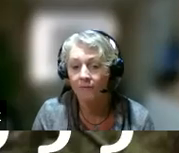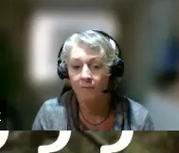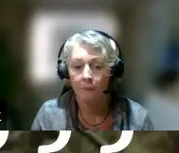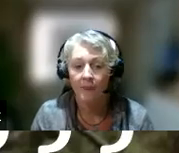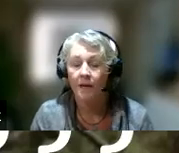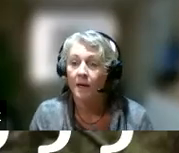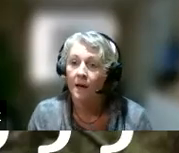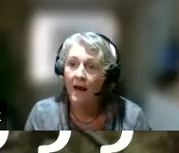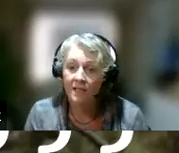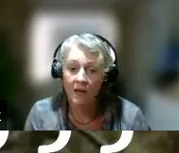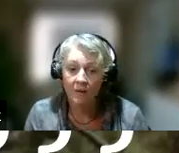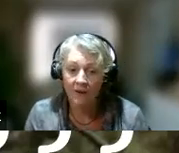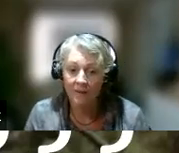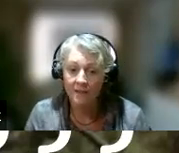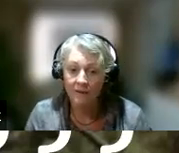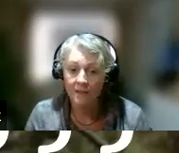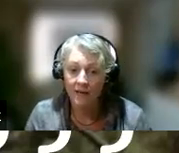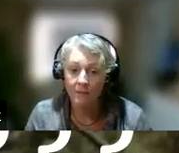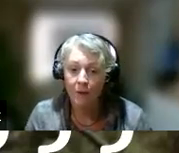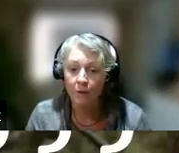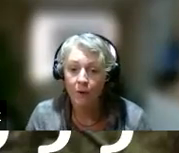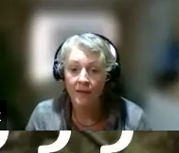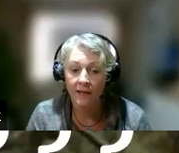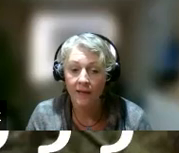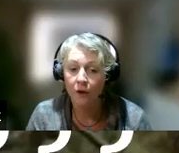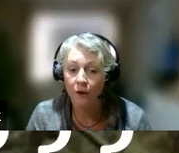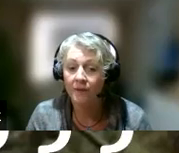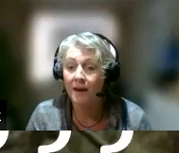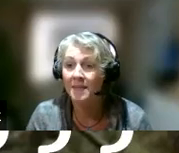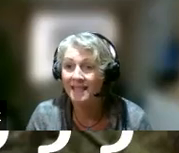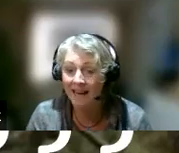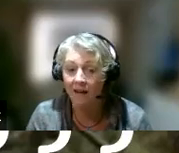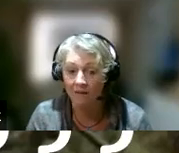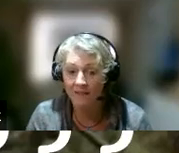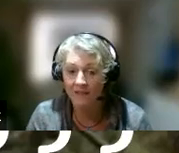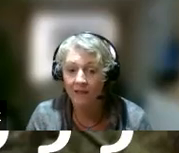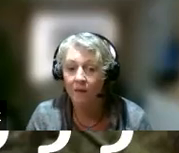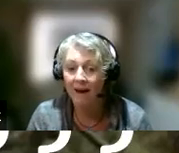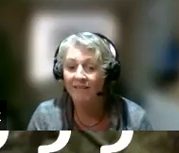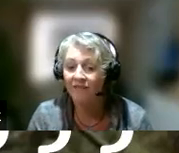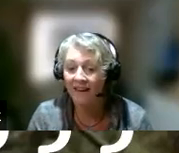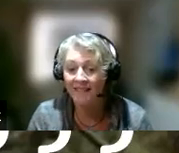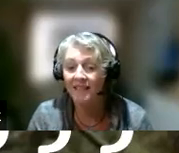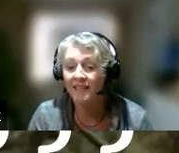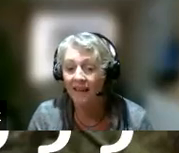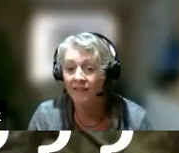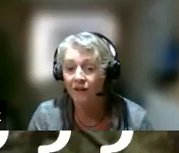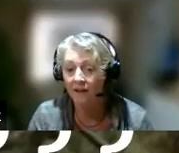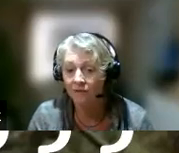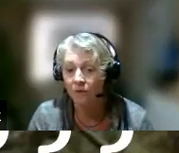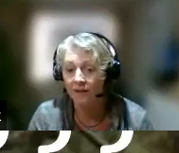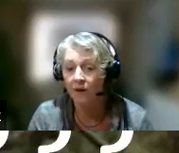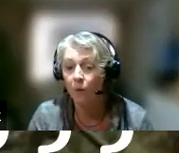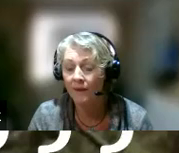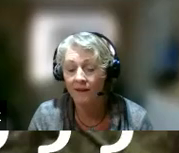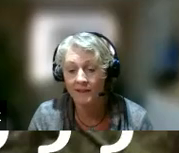care. I talk with families all the time who know that getting hurt themselves might finally get their